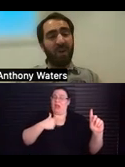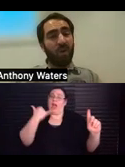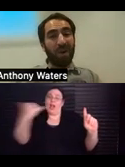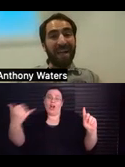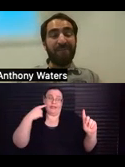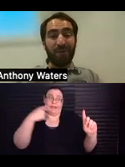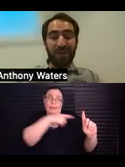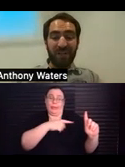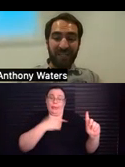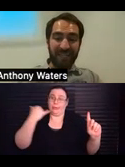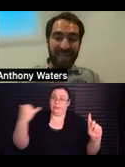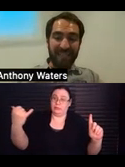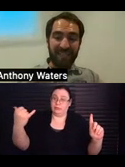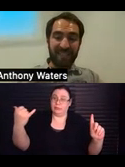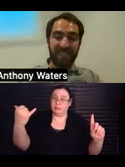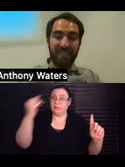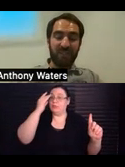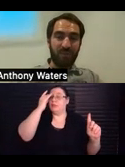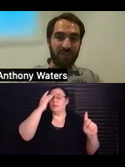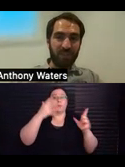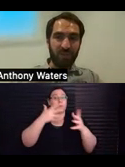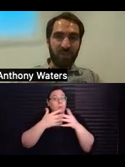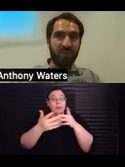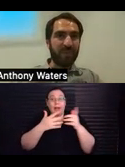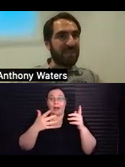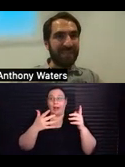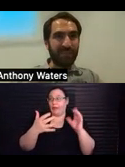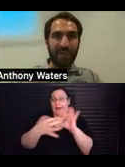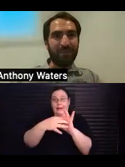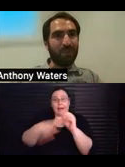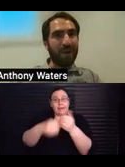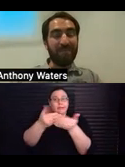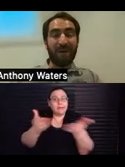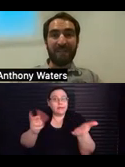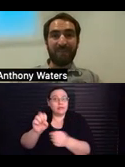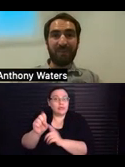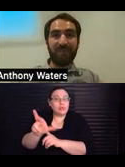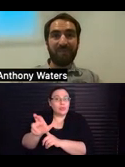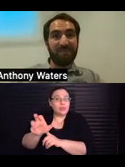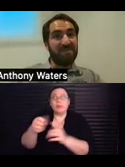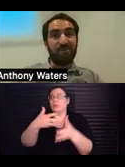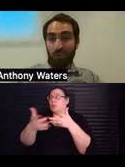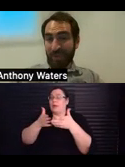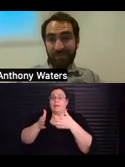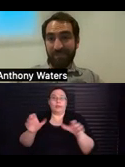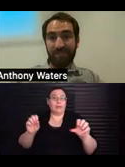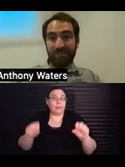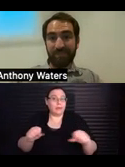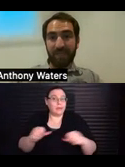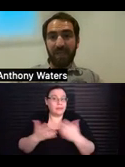and whatever connects to additional resources in whatever way possible, do